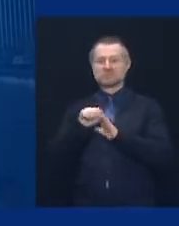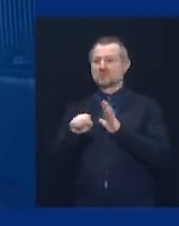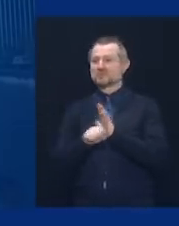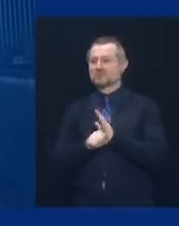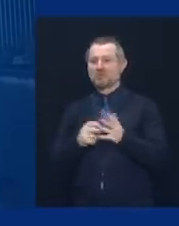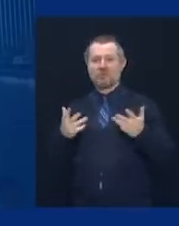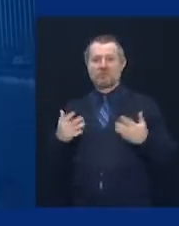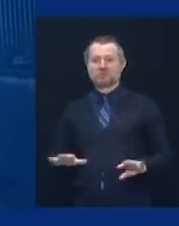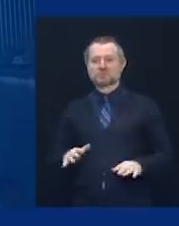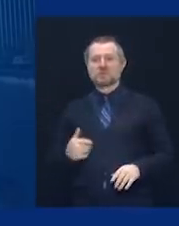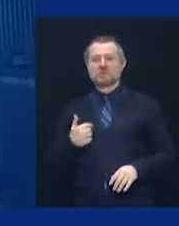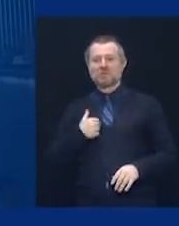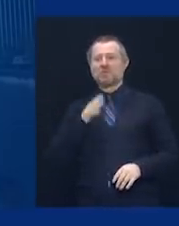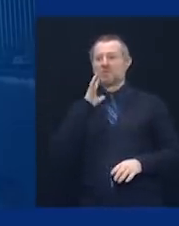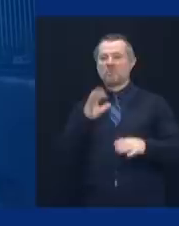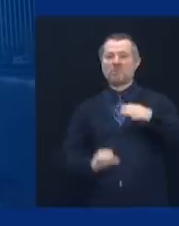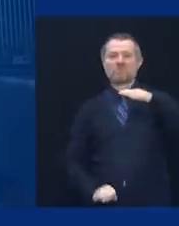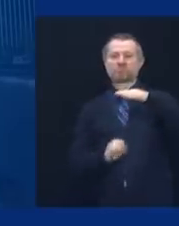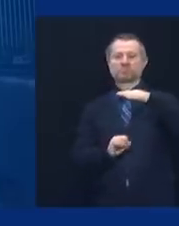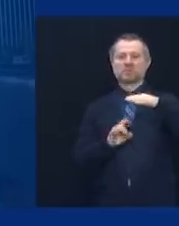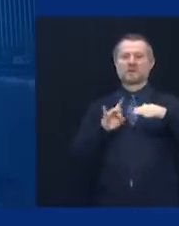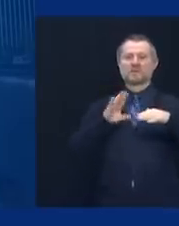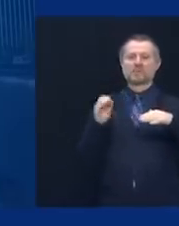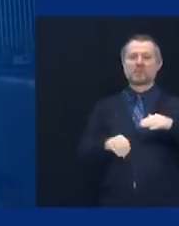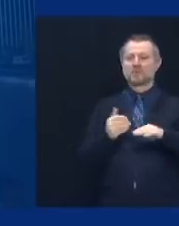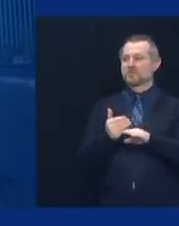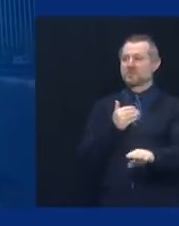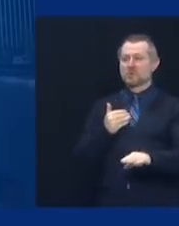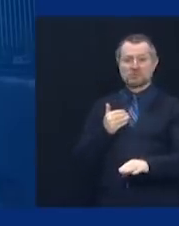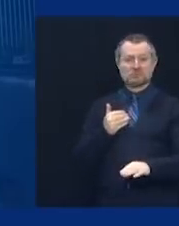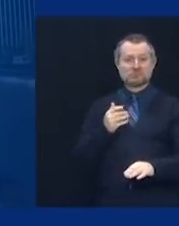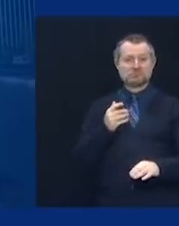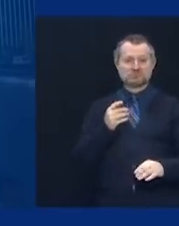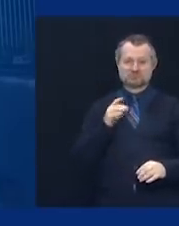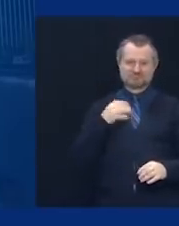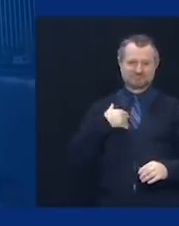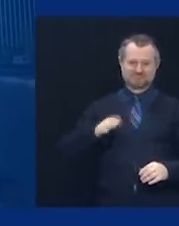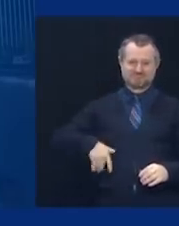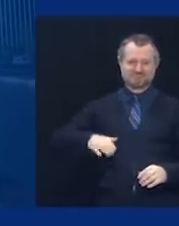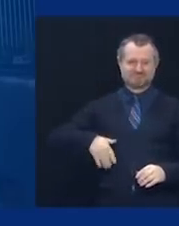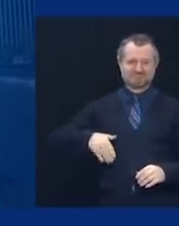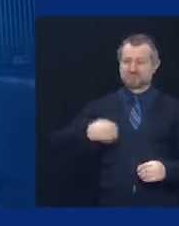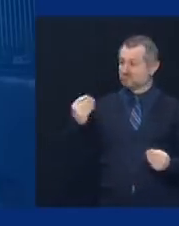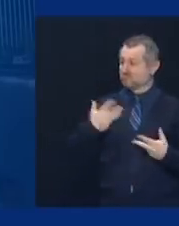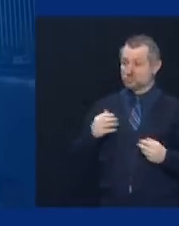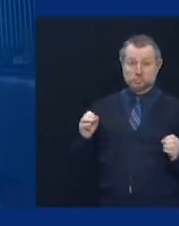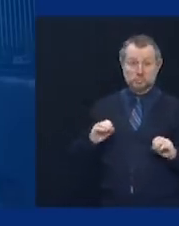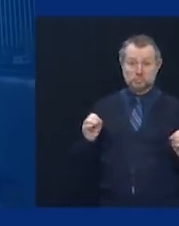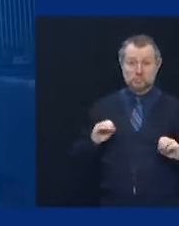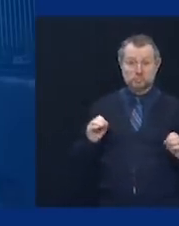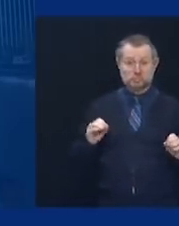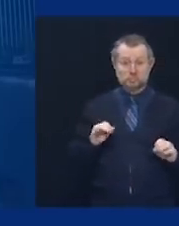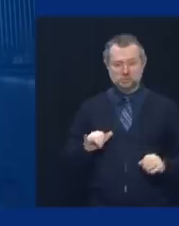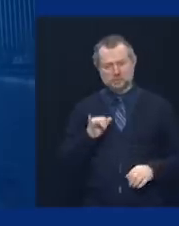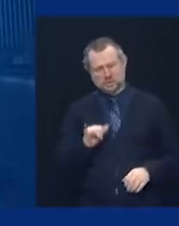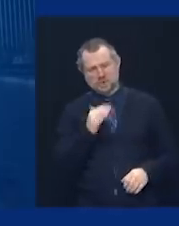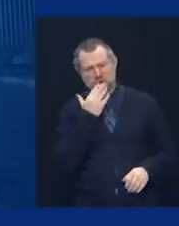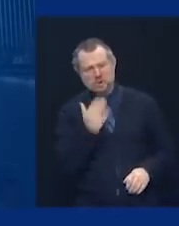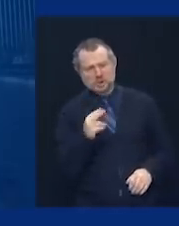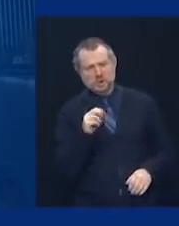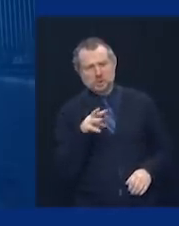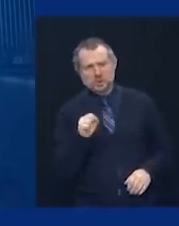by January 8th. No hospital in the state. That's good news, because you have